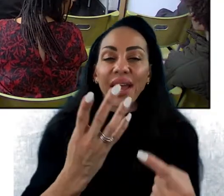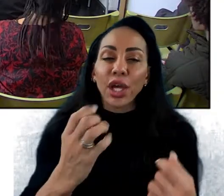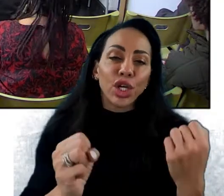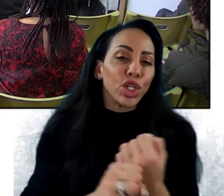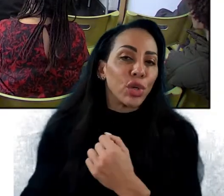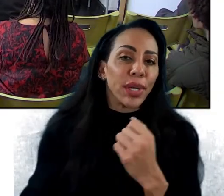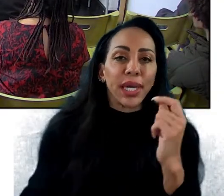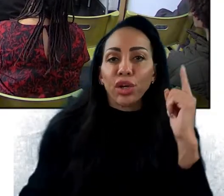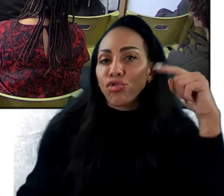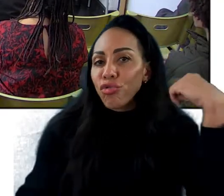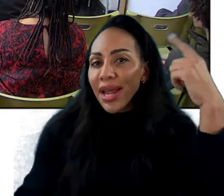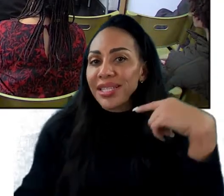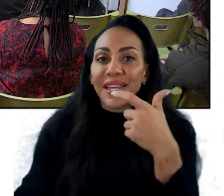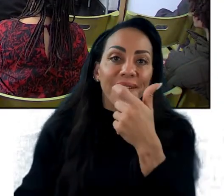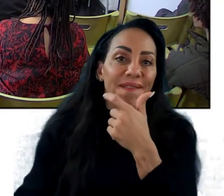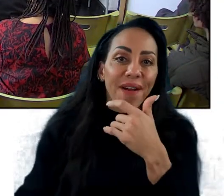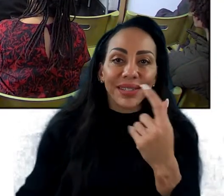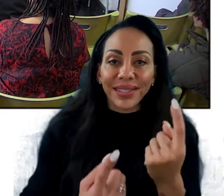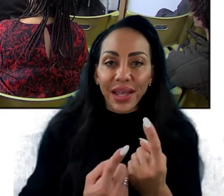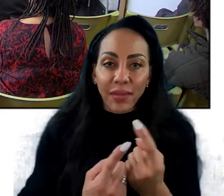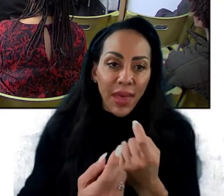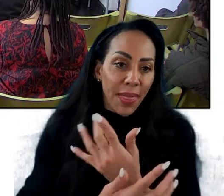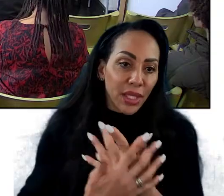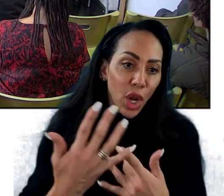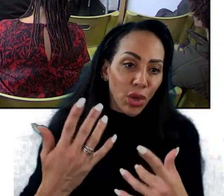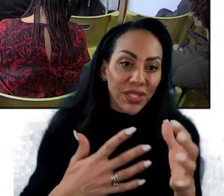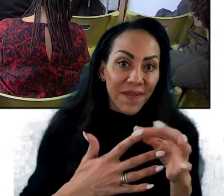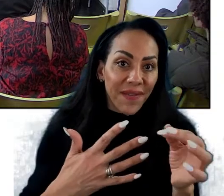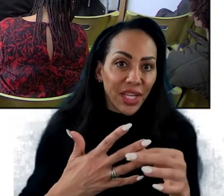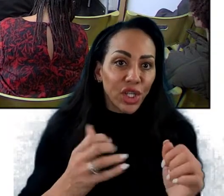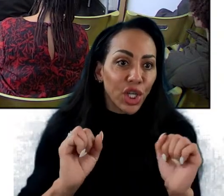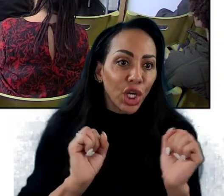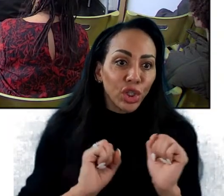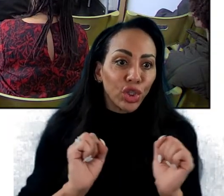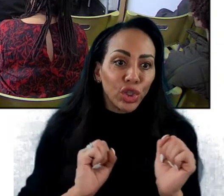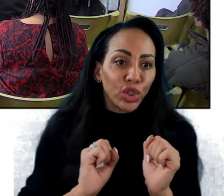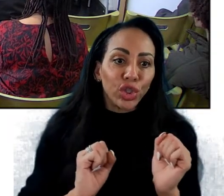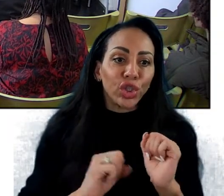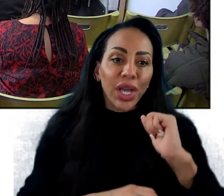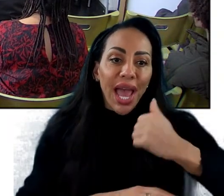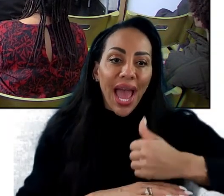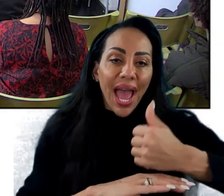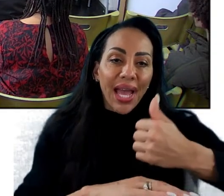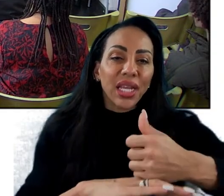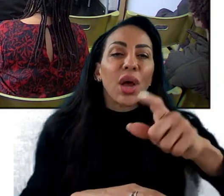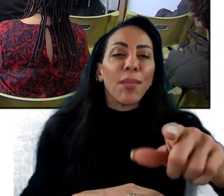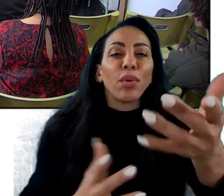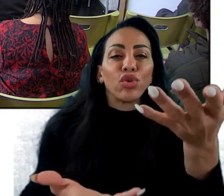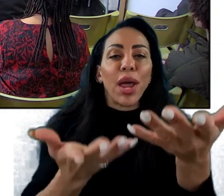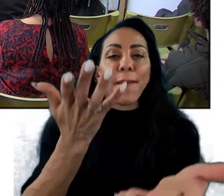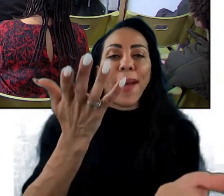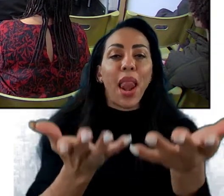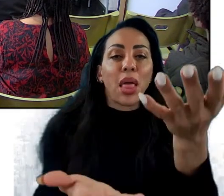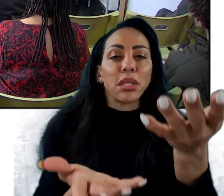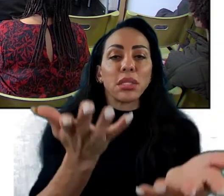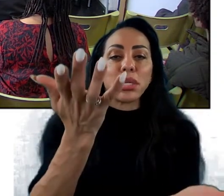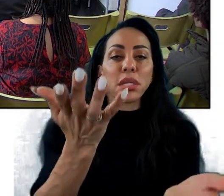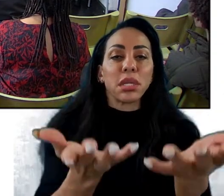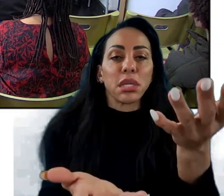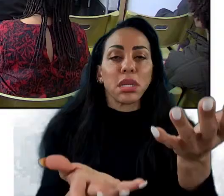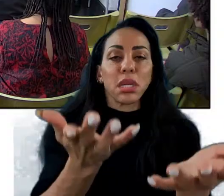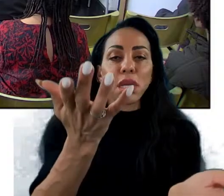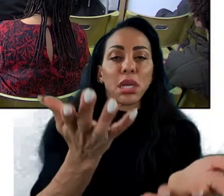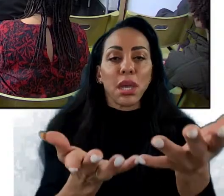stuff. And there's lots of features we haven't added there, but I guess we've tried to maintain a balance, Pete, between the sort of the